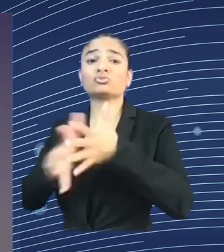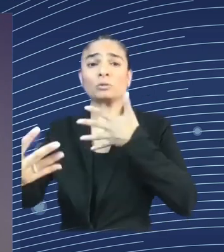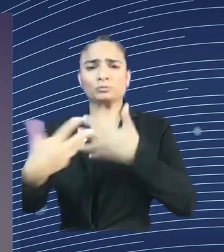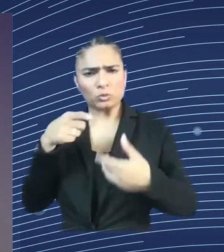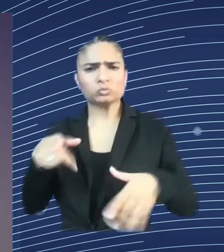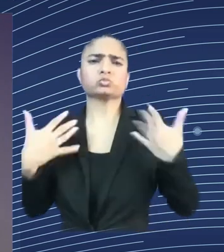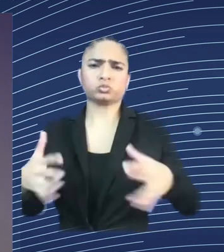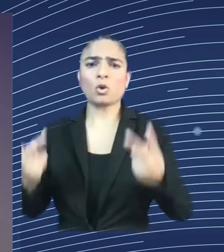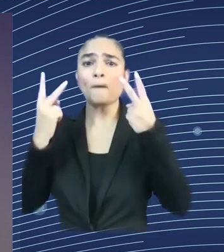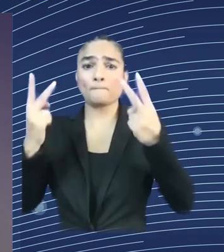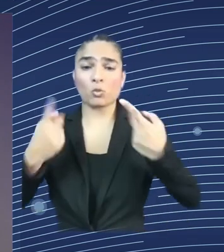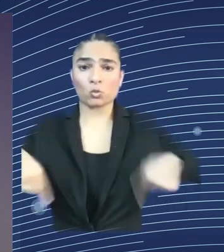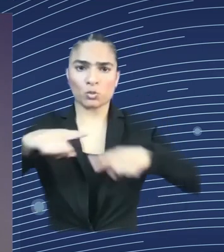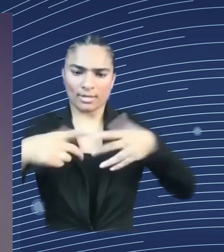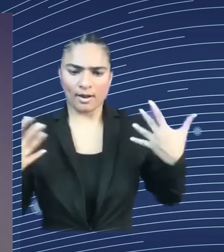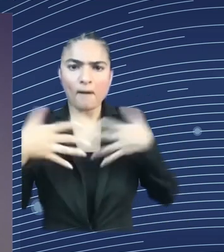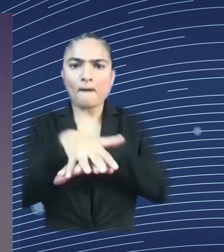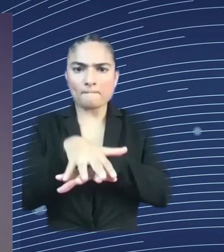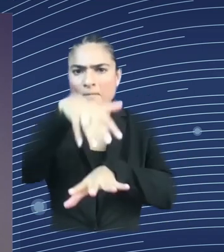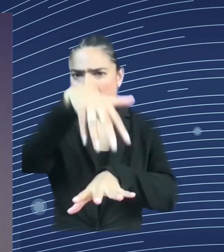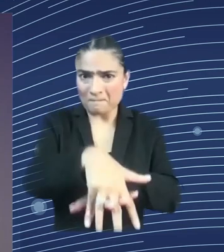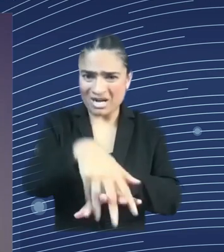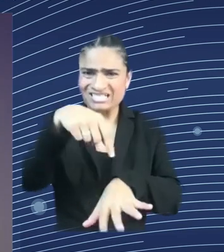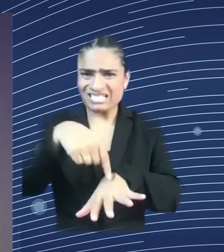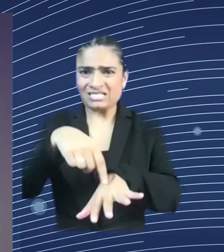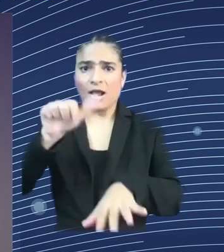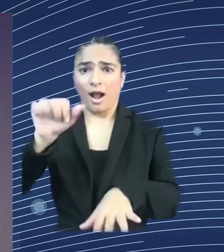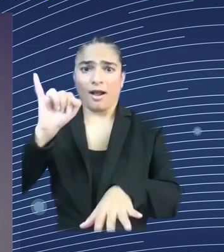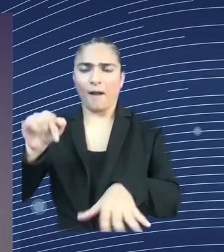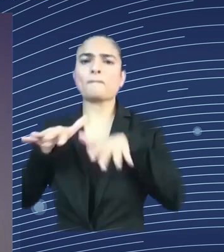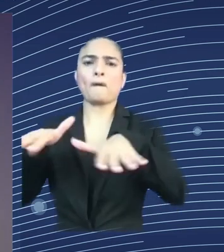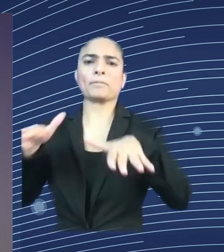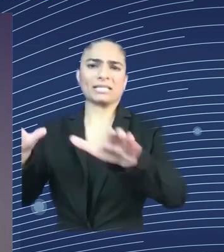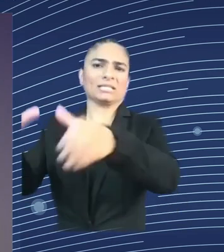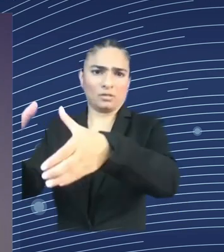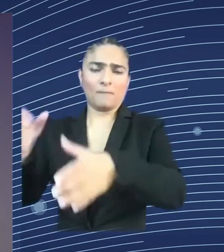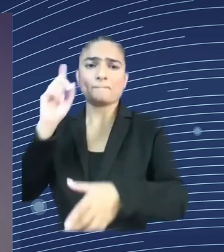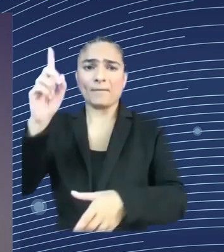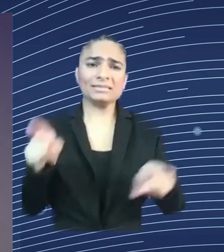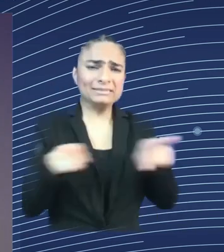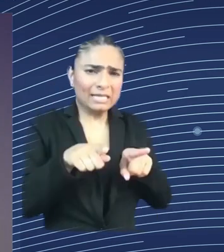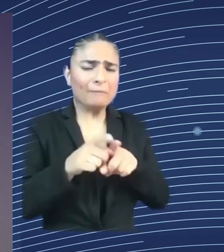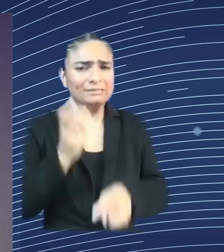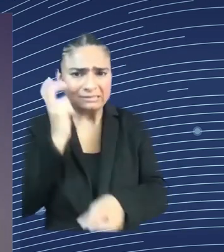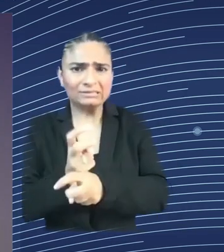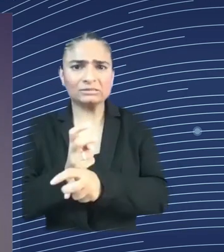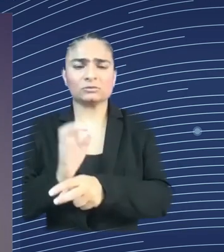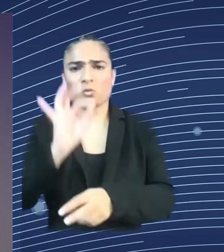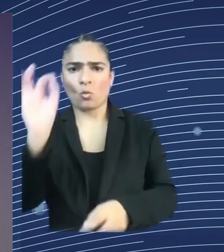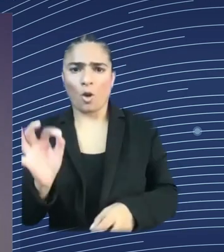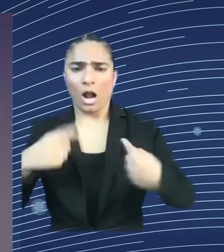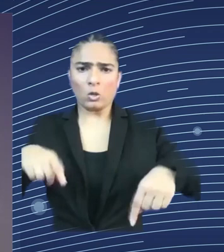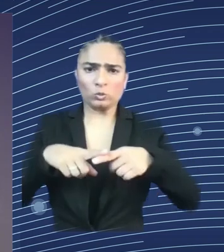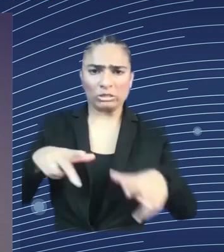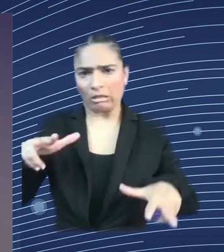it's difficult. How much information should you give to the public? Because of course you want to avoid